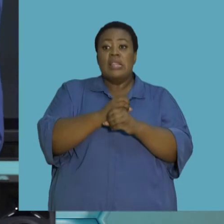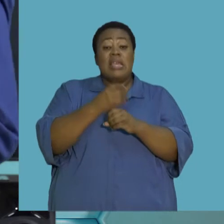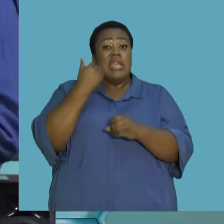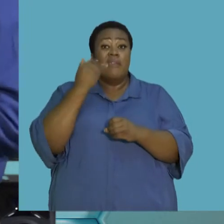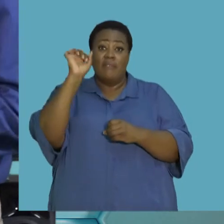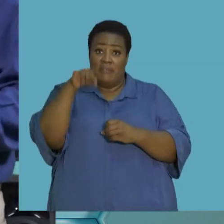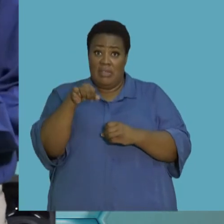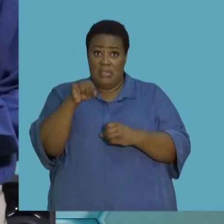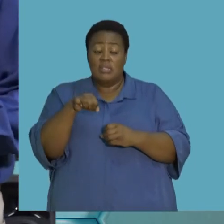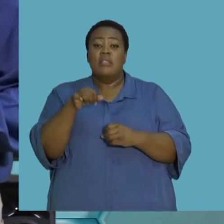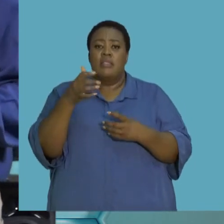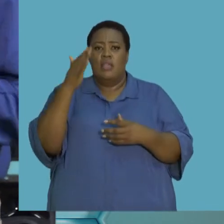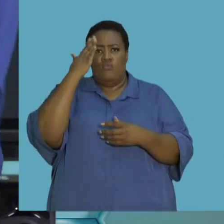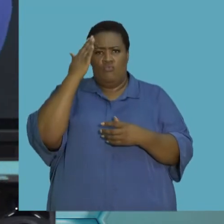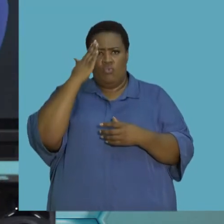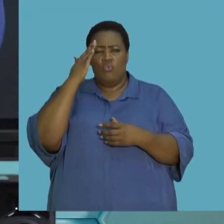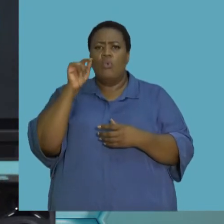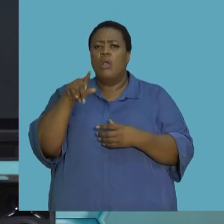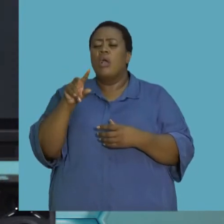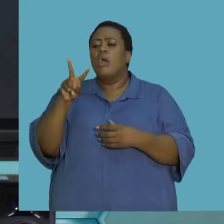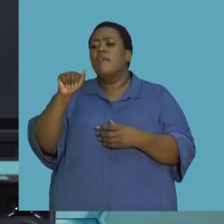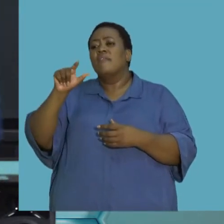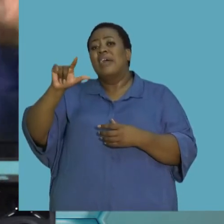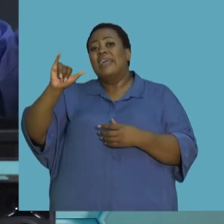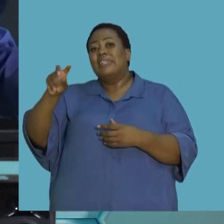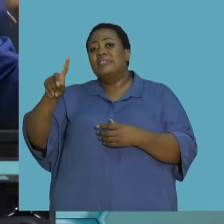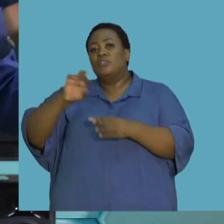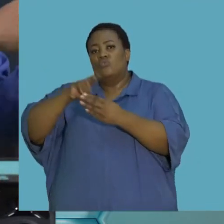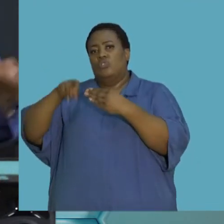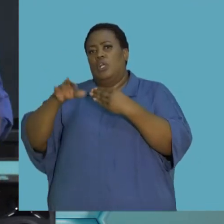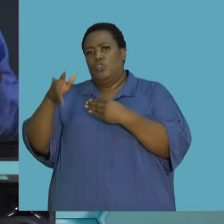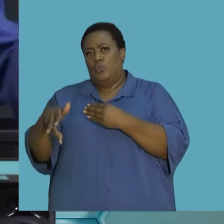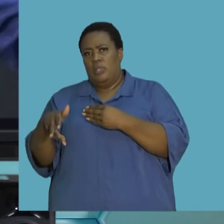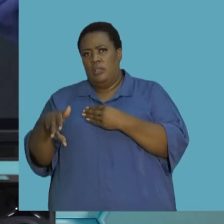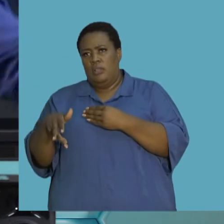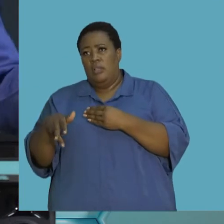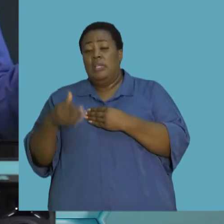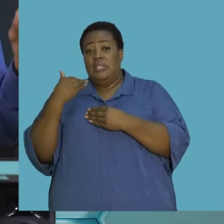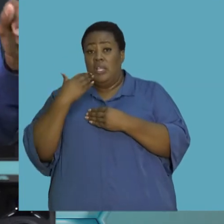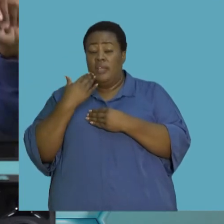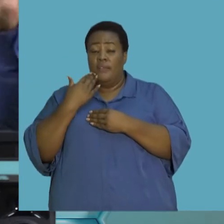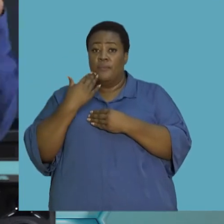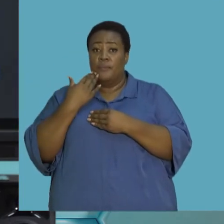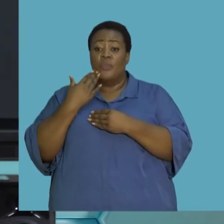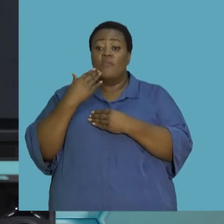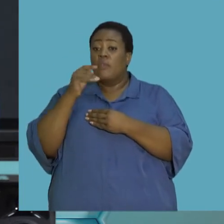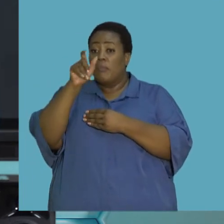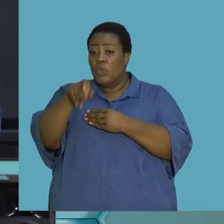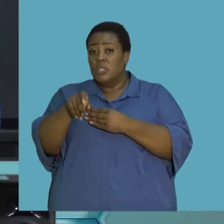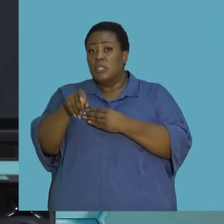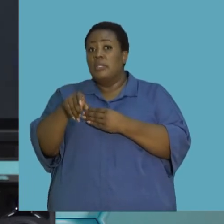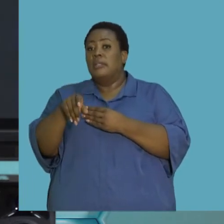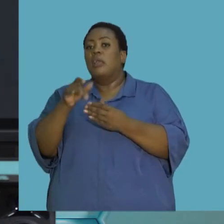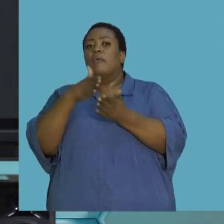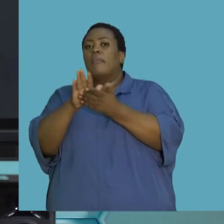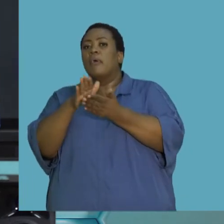produces valid results. So how do you know your results are valid? If you compare them to a published journal, and if they produce similar results, we